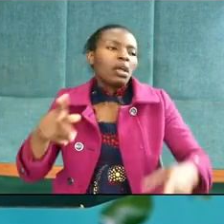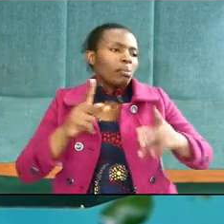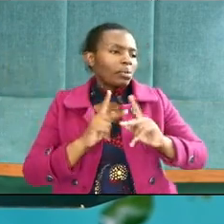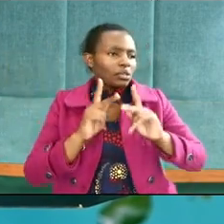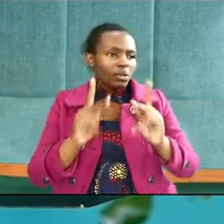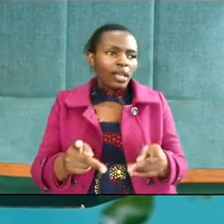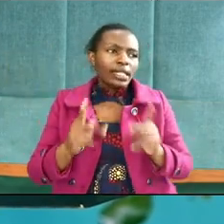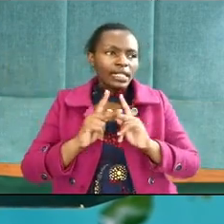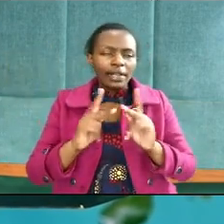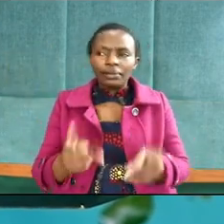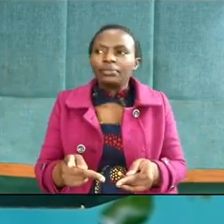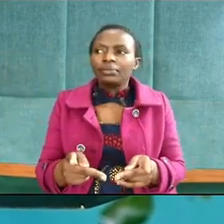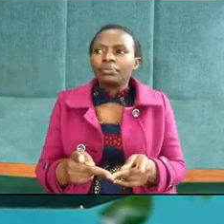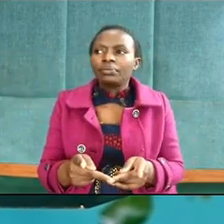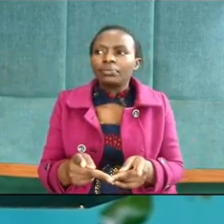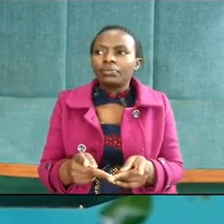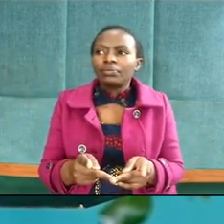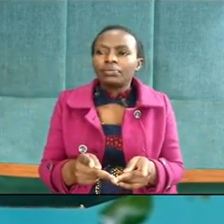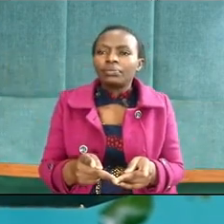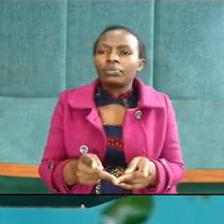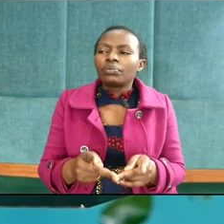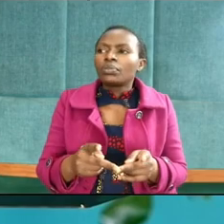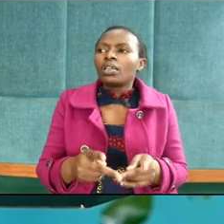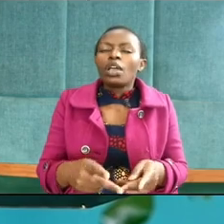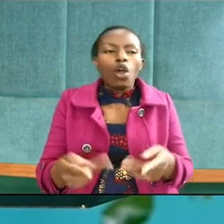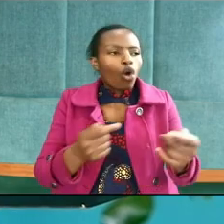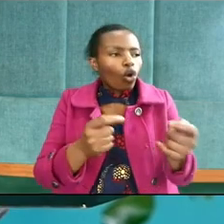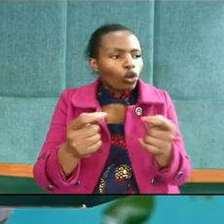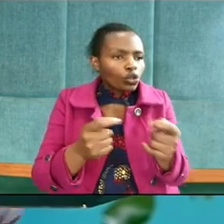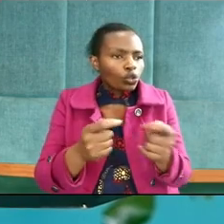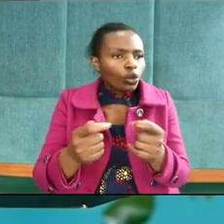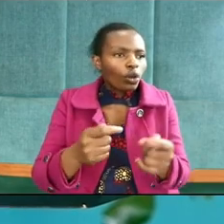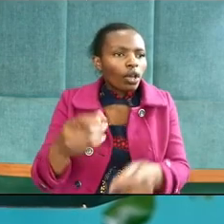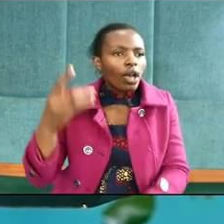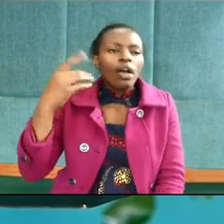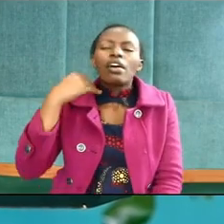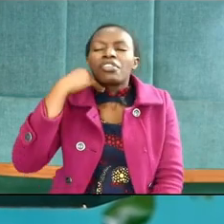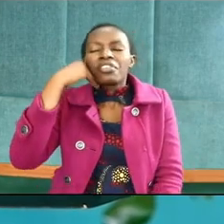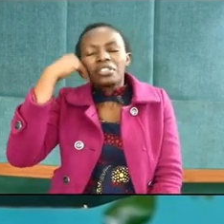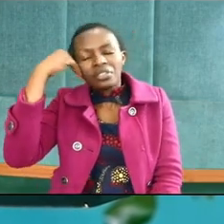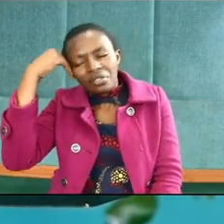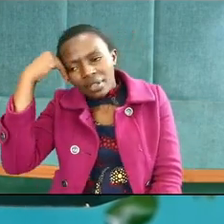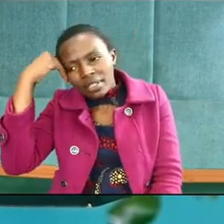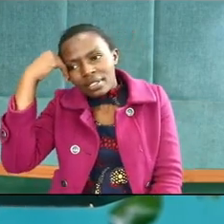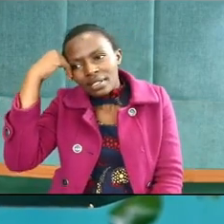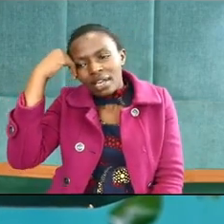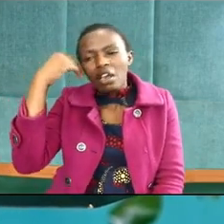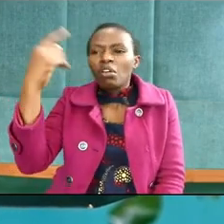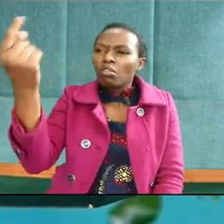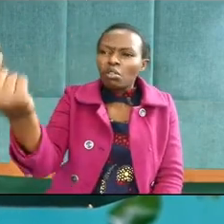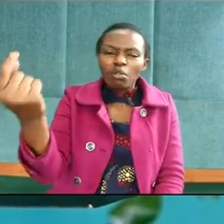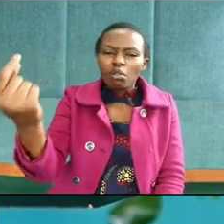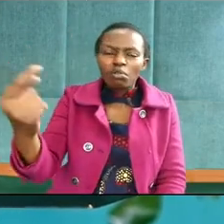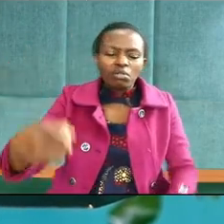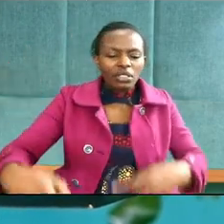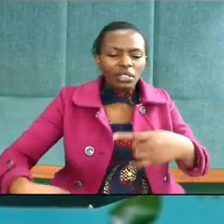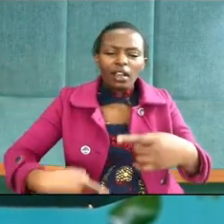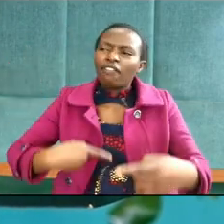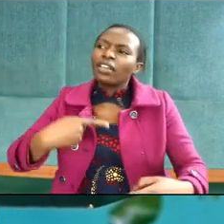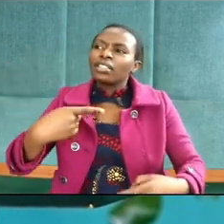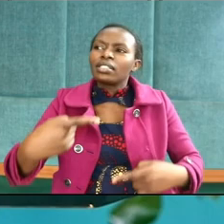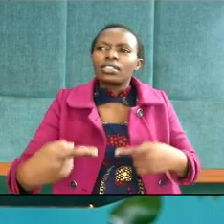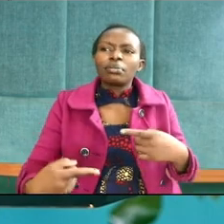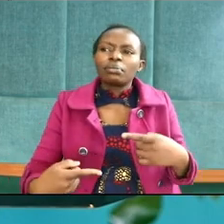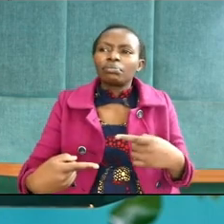personality factors, locus of control, mental distresses, low self-esteem, guilty feeling,